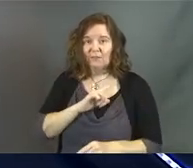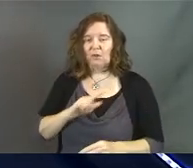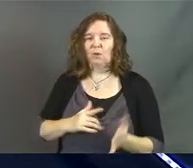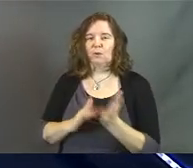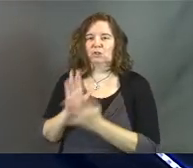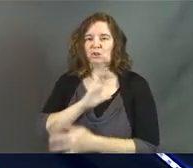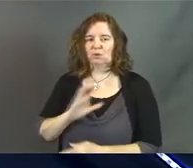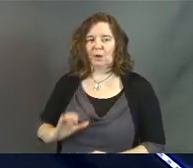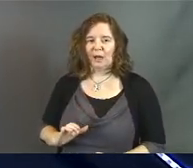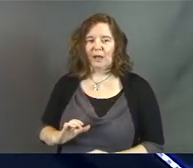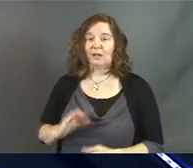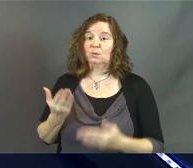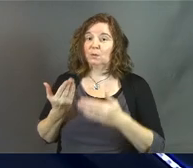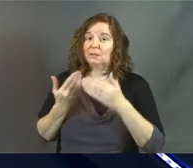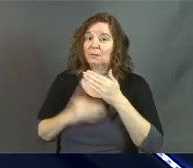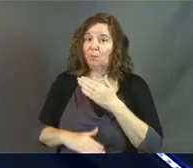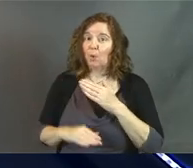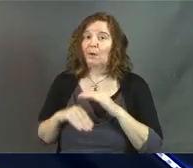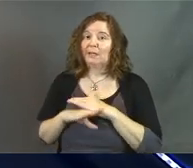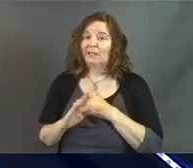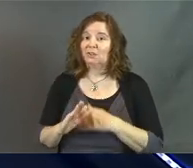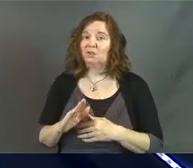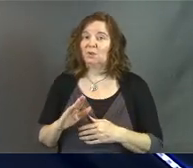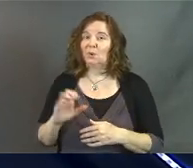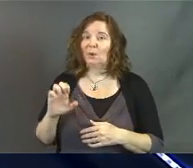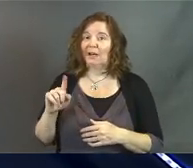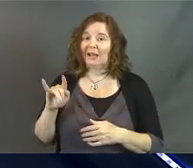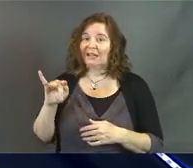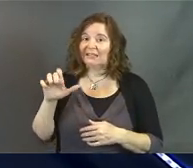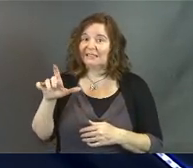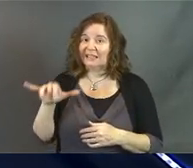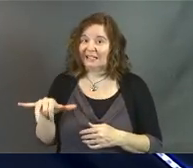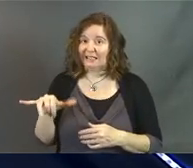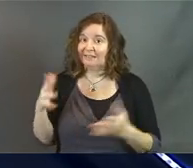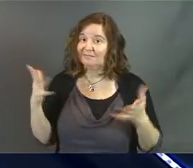Lord Jesus Christ, was born into an ethnicity.